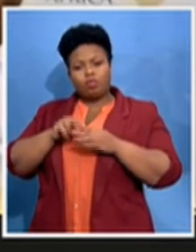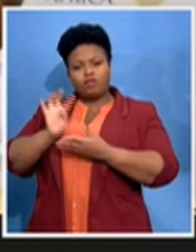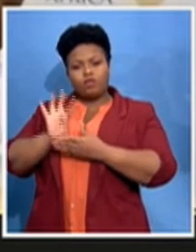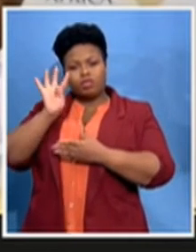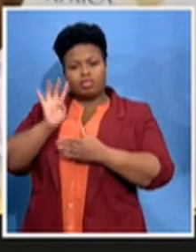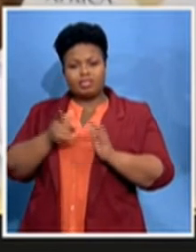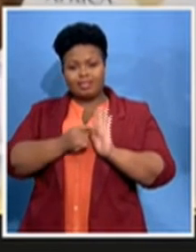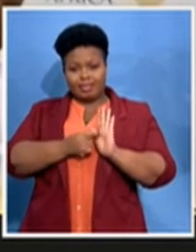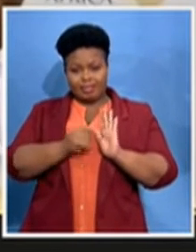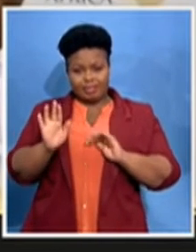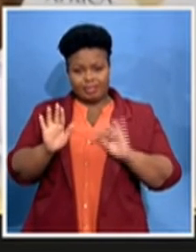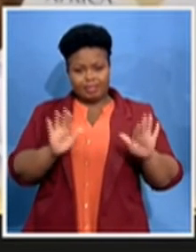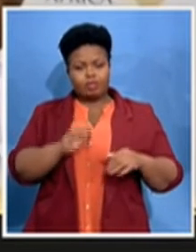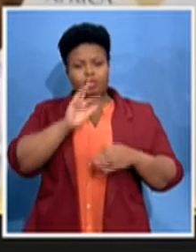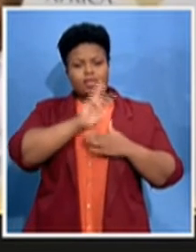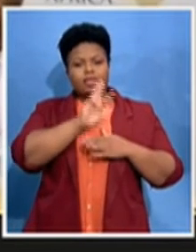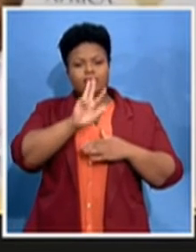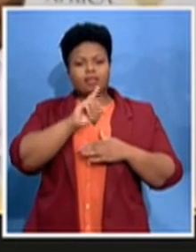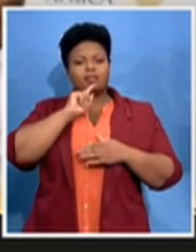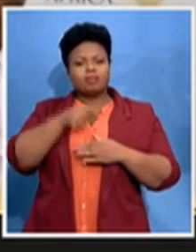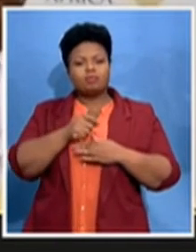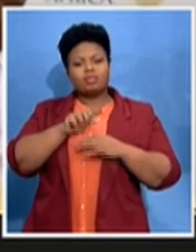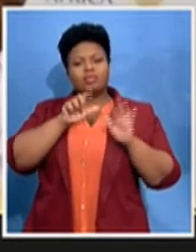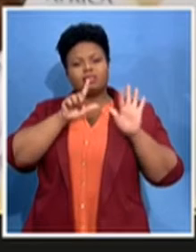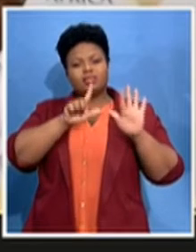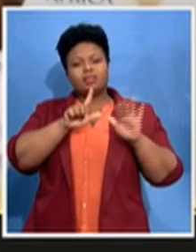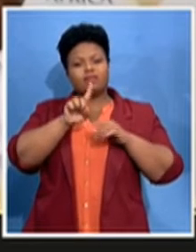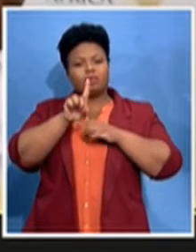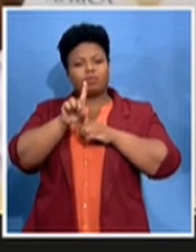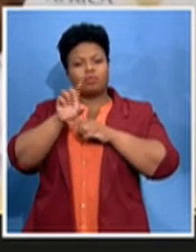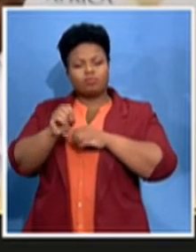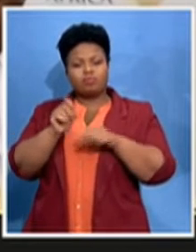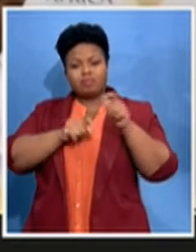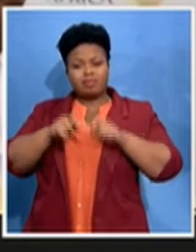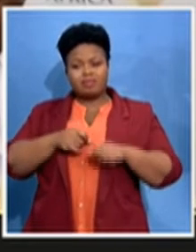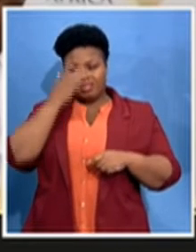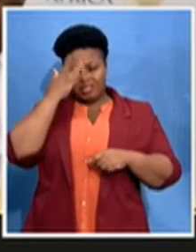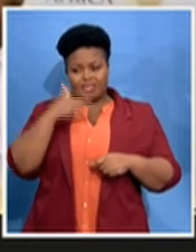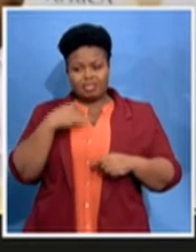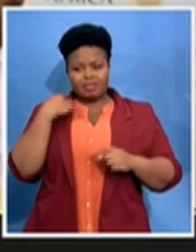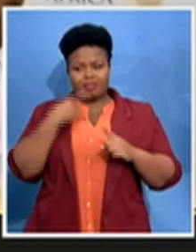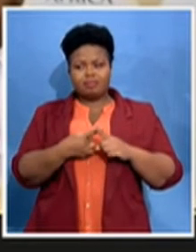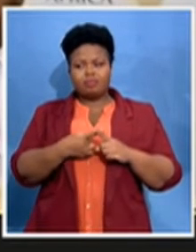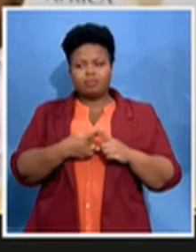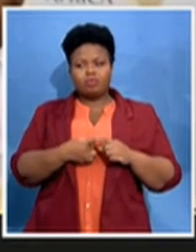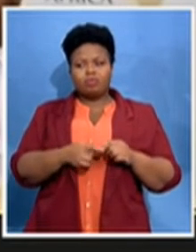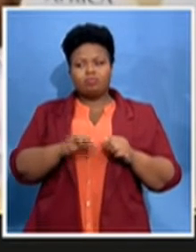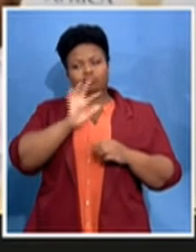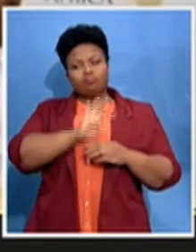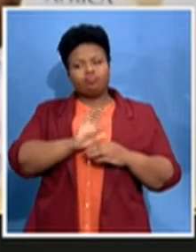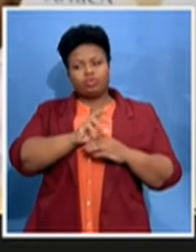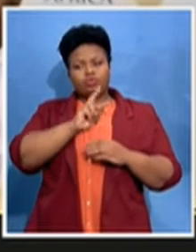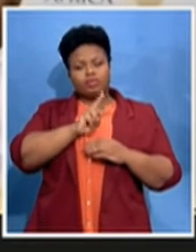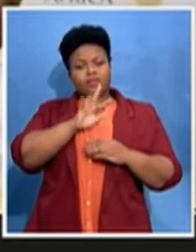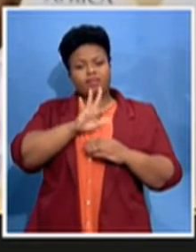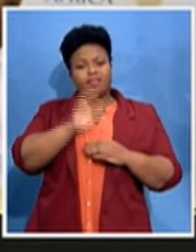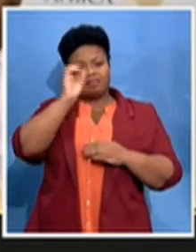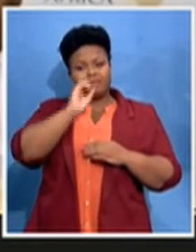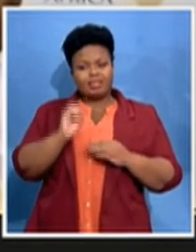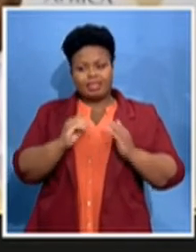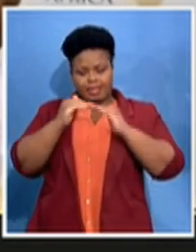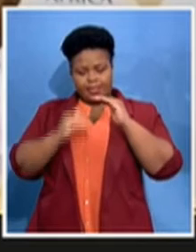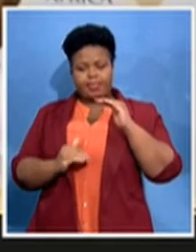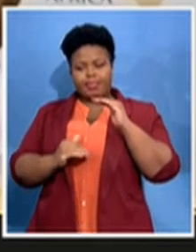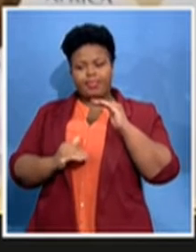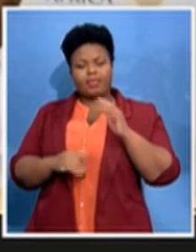99,710 new cases. And this represents a 25% decrease of new cases over the last